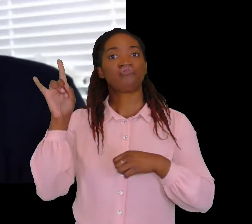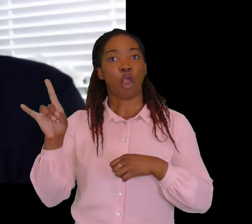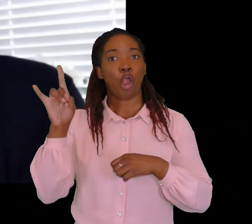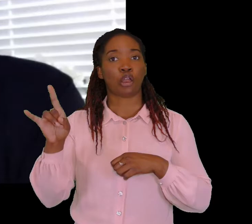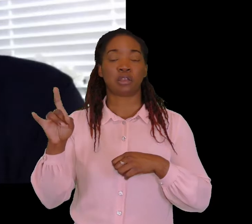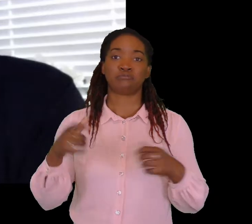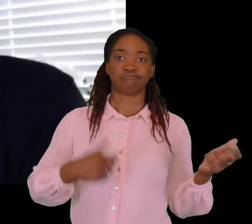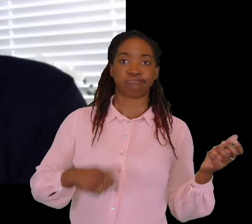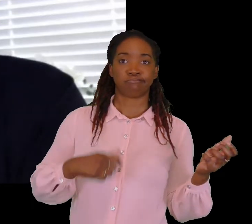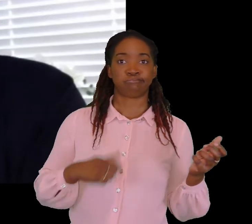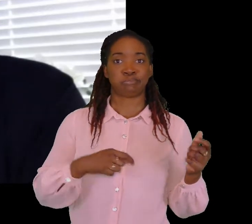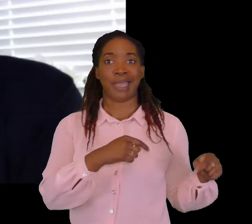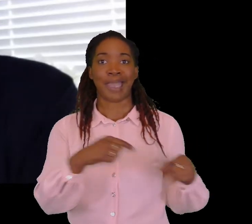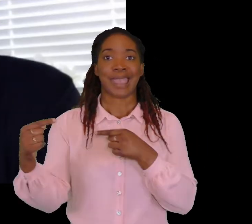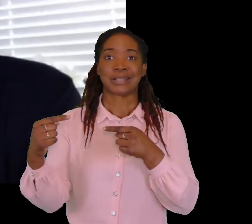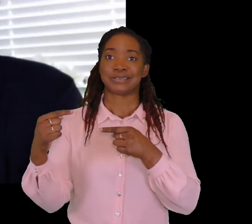in melas,